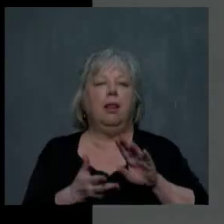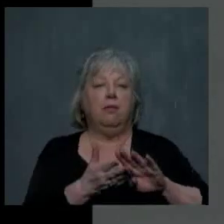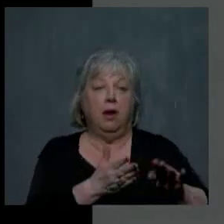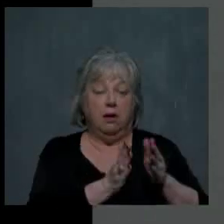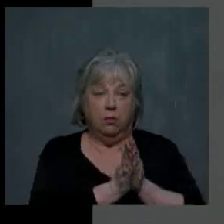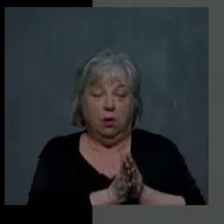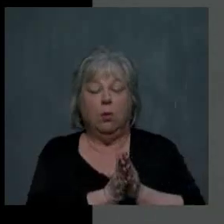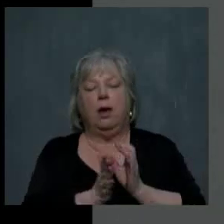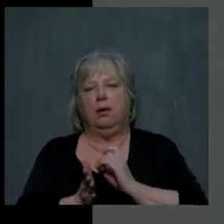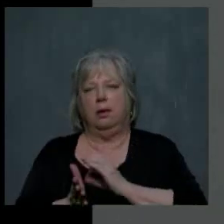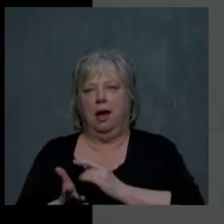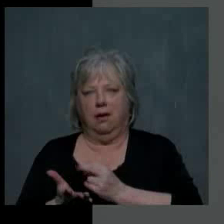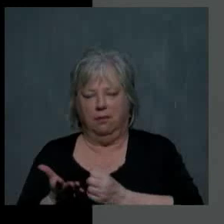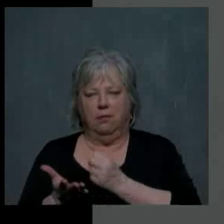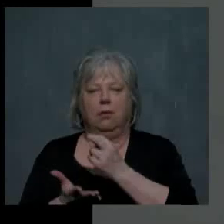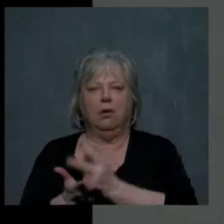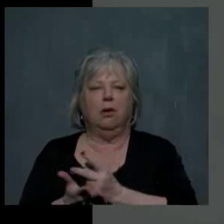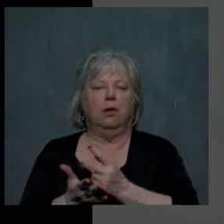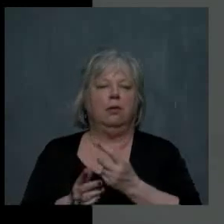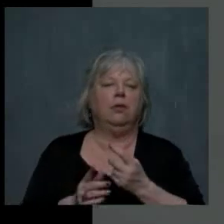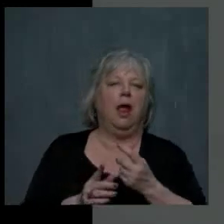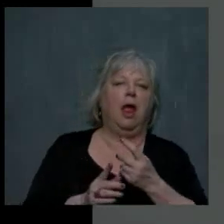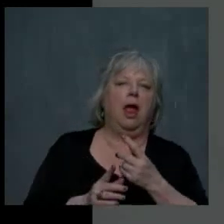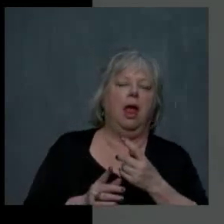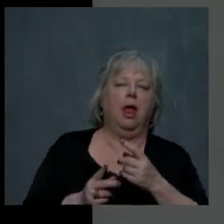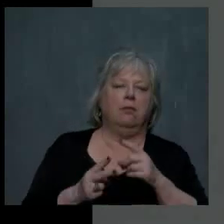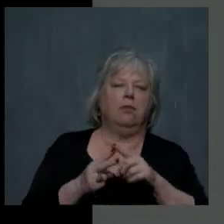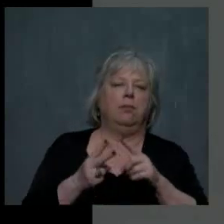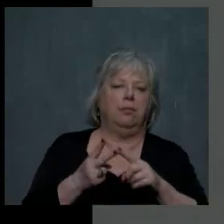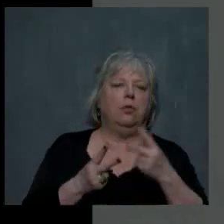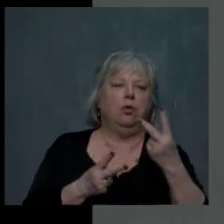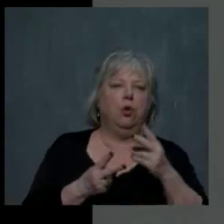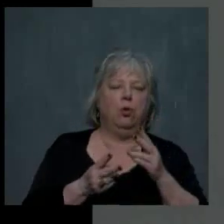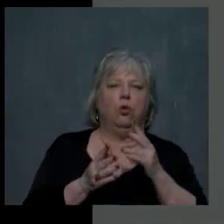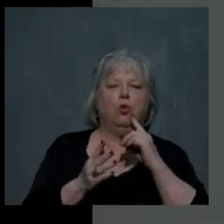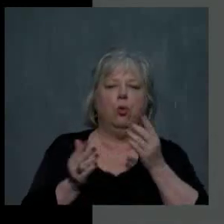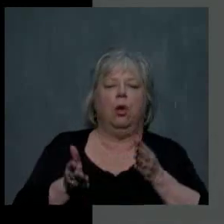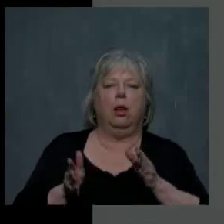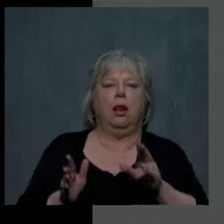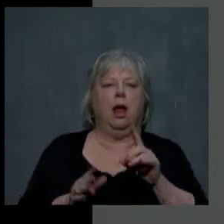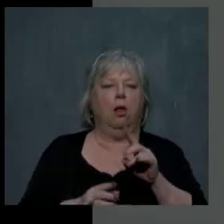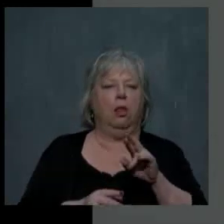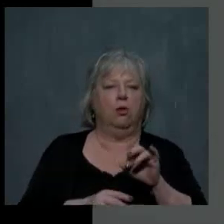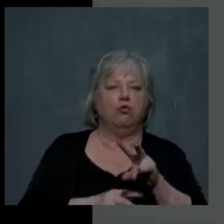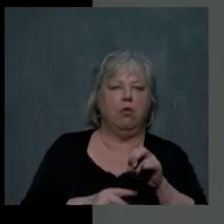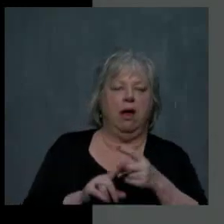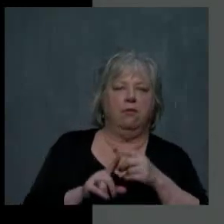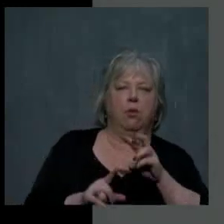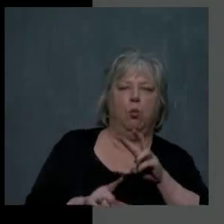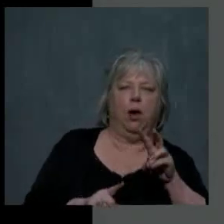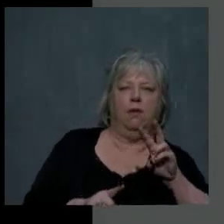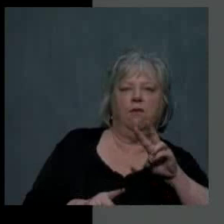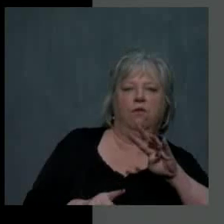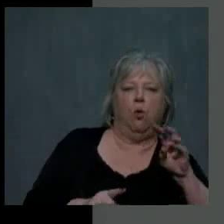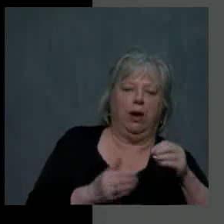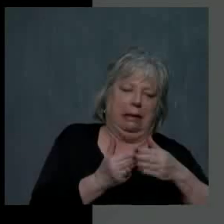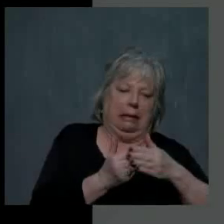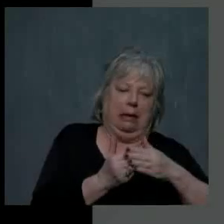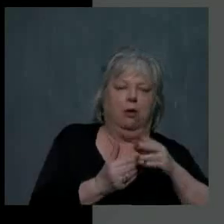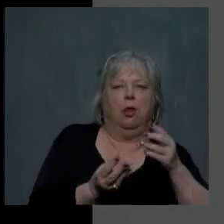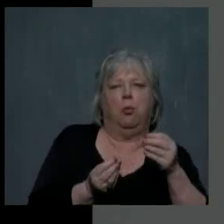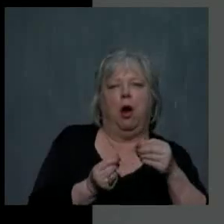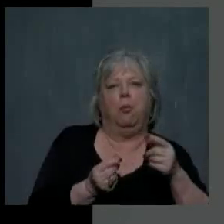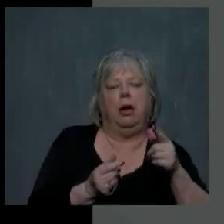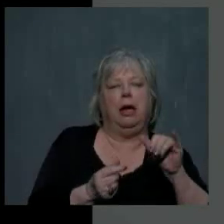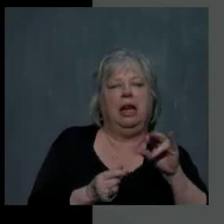variance request from Section 30-43 and 31-210 to allow the drive on West 40th Street nearer the property line than typically